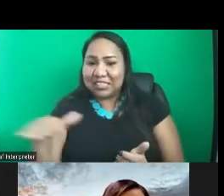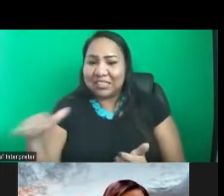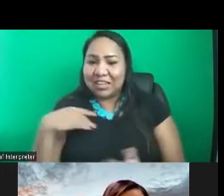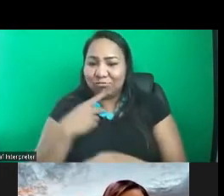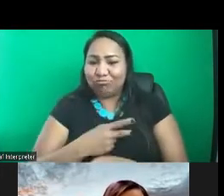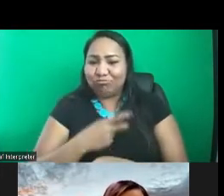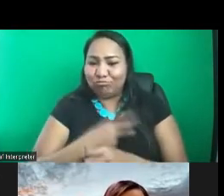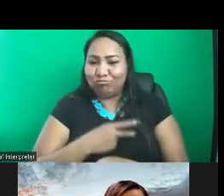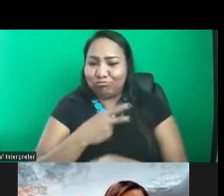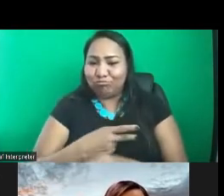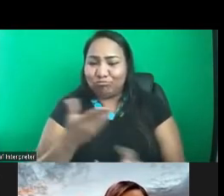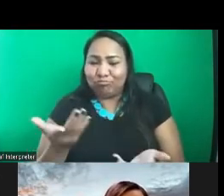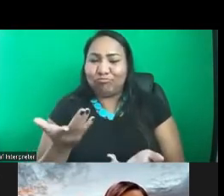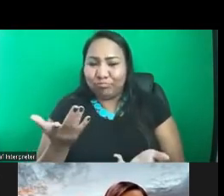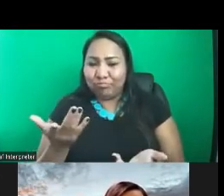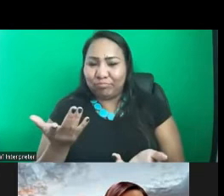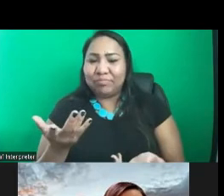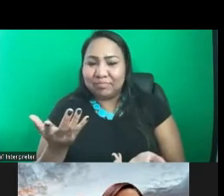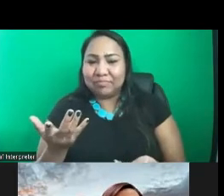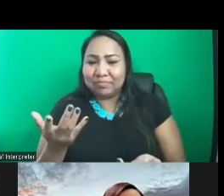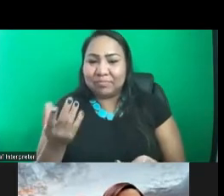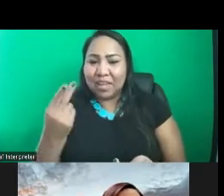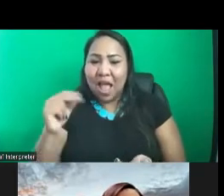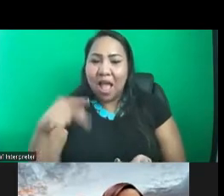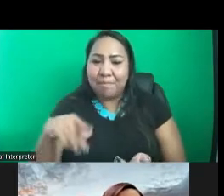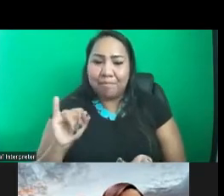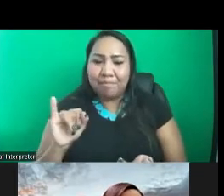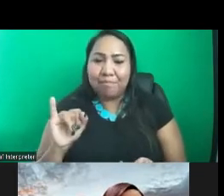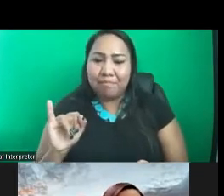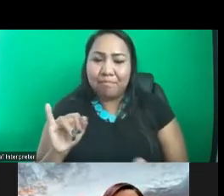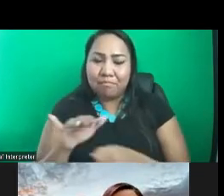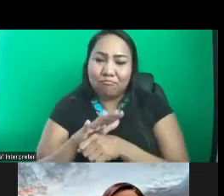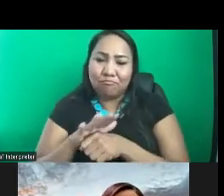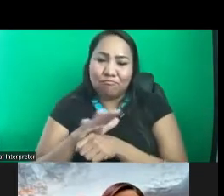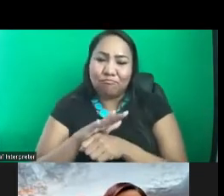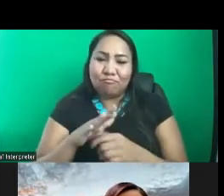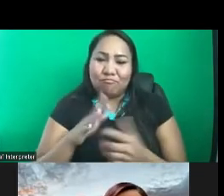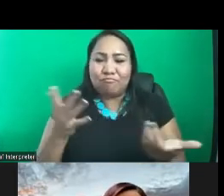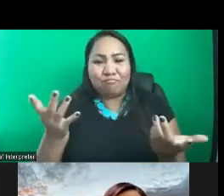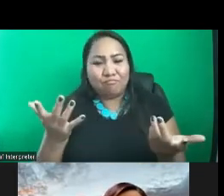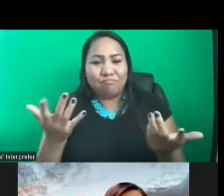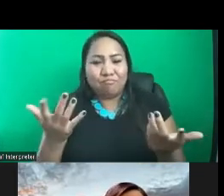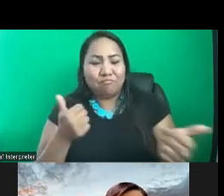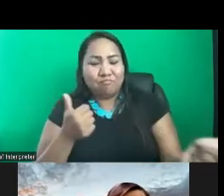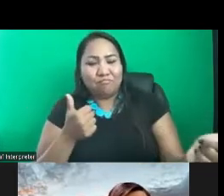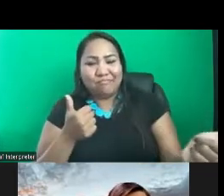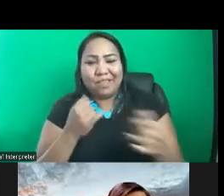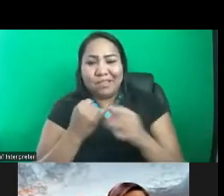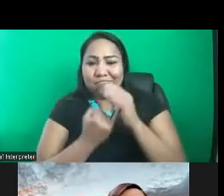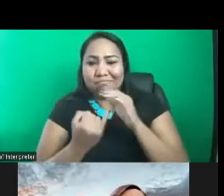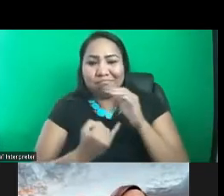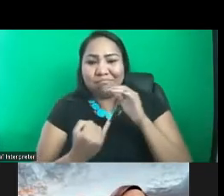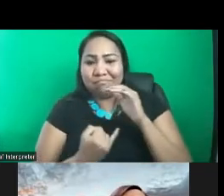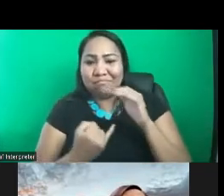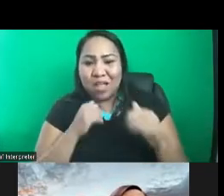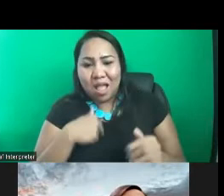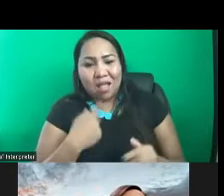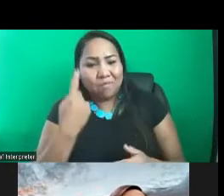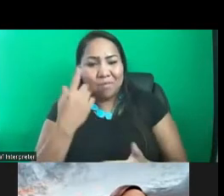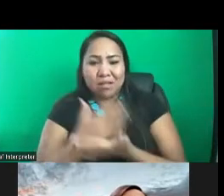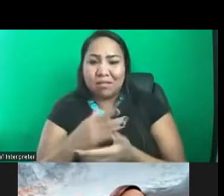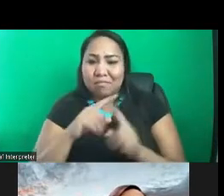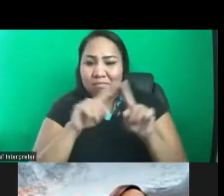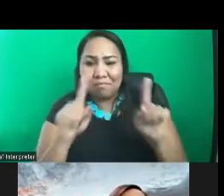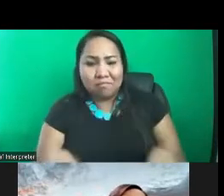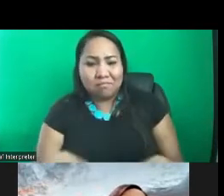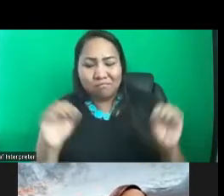Hopi reservation. Like for us, it's so isolated here. We don't have one single stop sign, or I should say not stop sign.